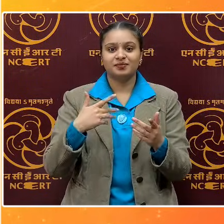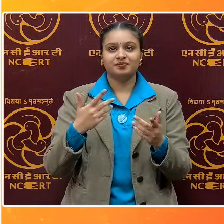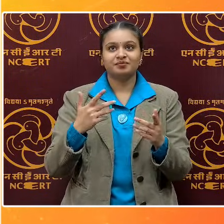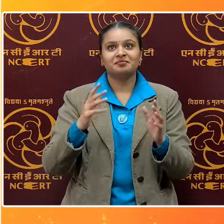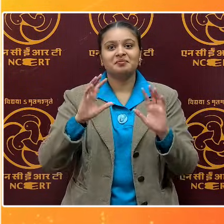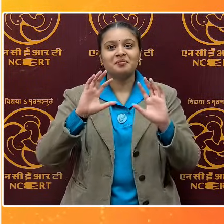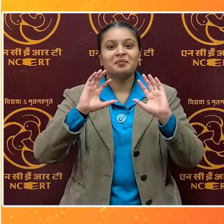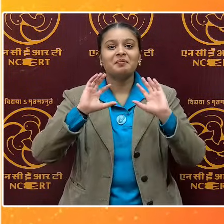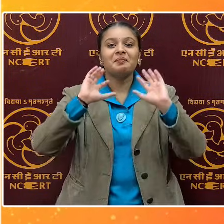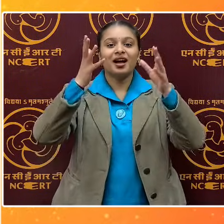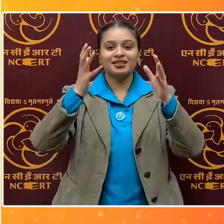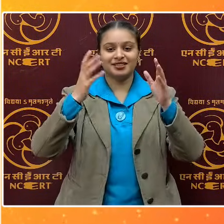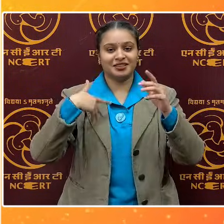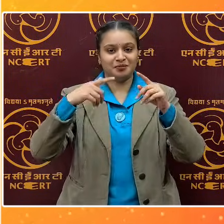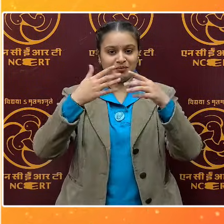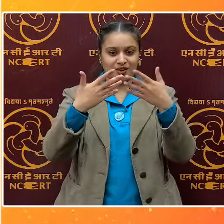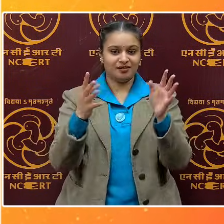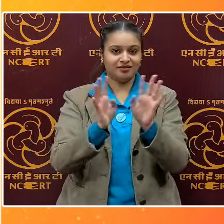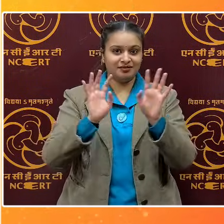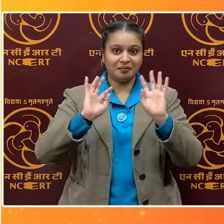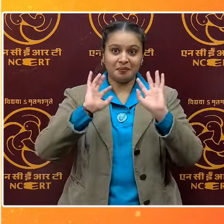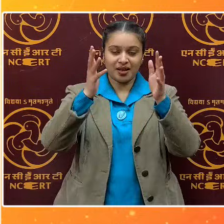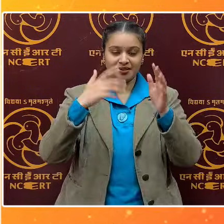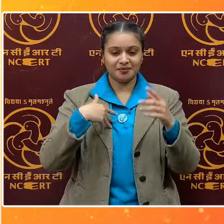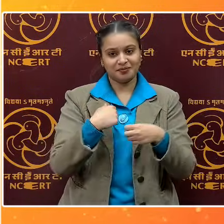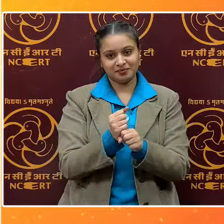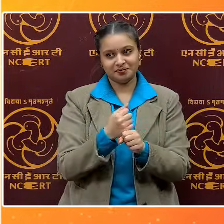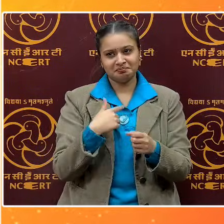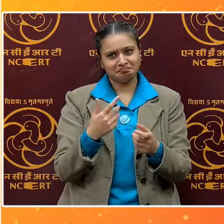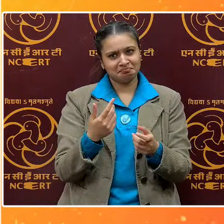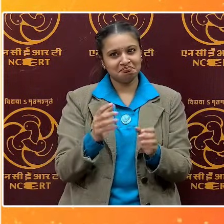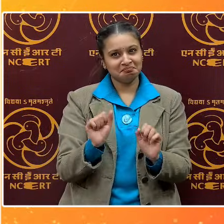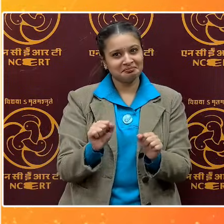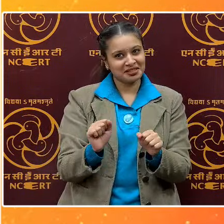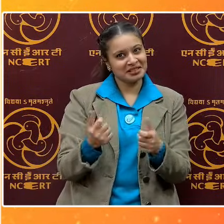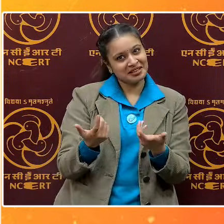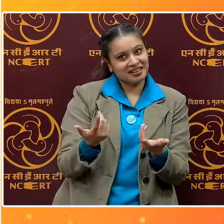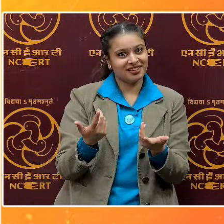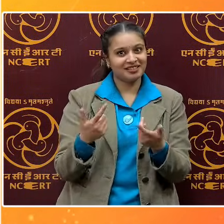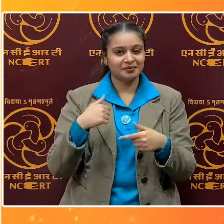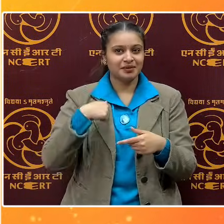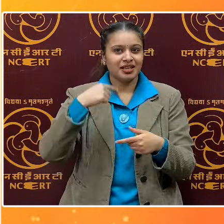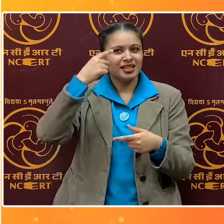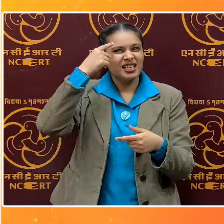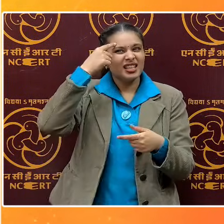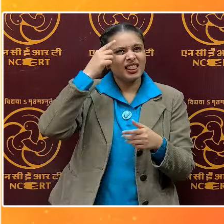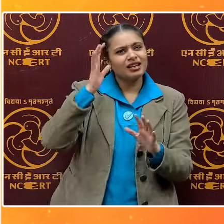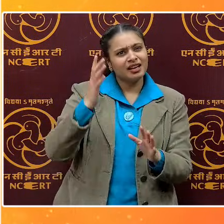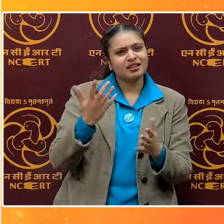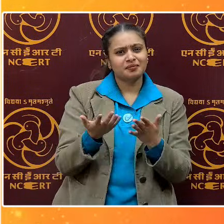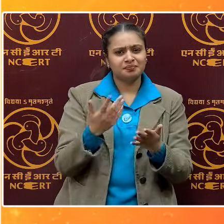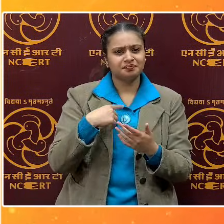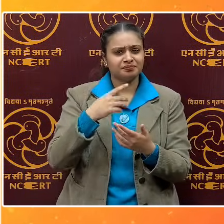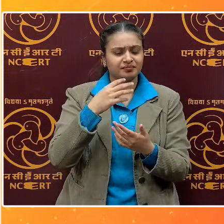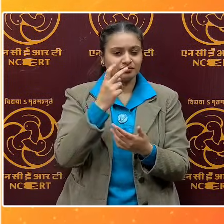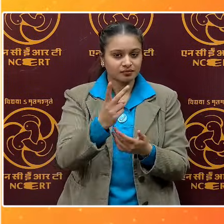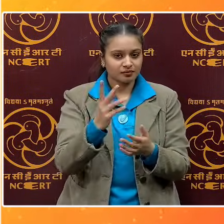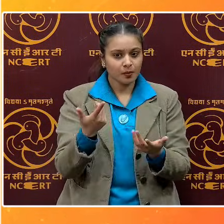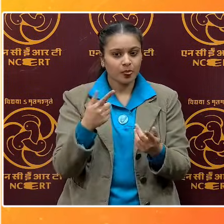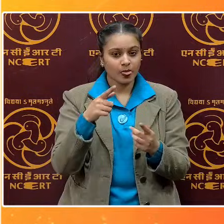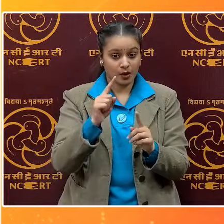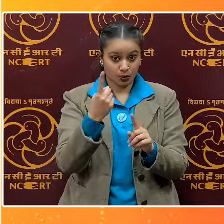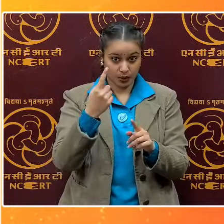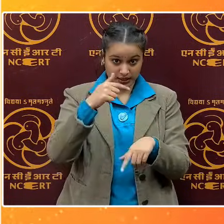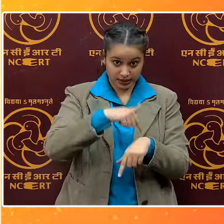on my tank as my tank. Basketball. Well, that's lovely. I have to see what I would like to keep, but I must say that you fill this tank once